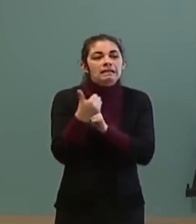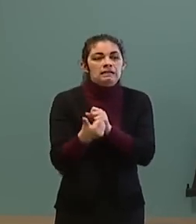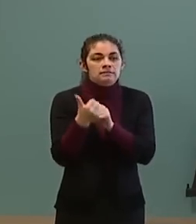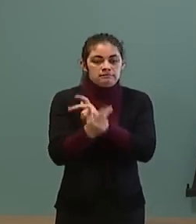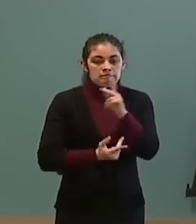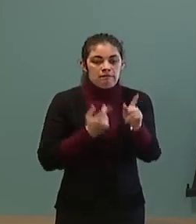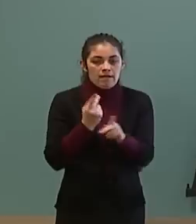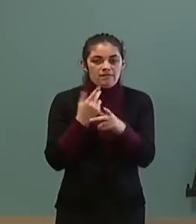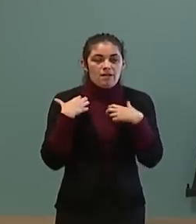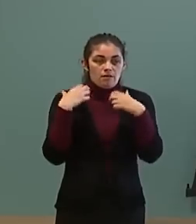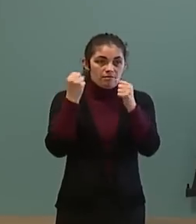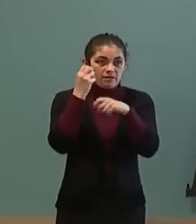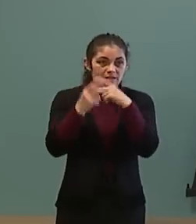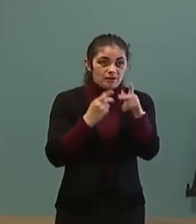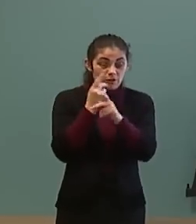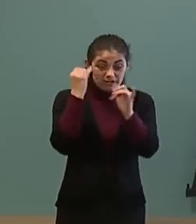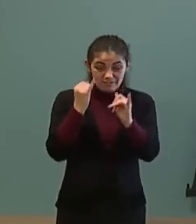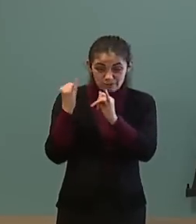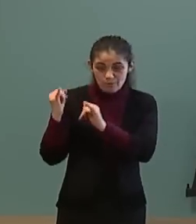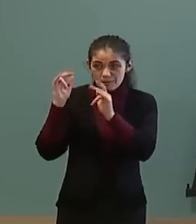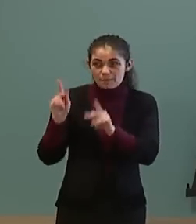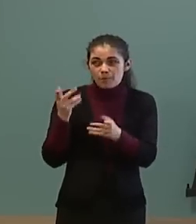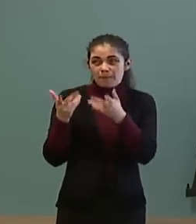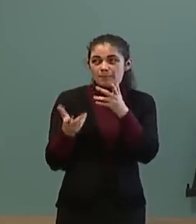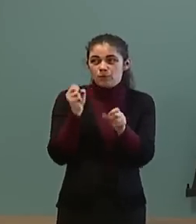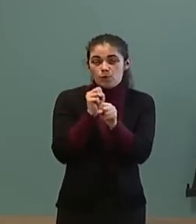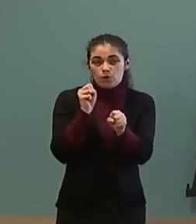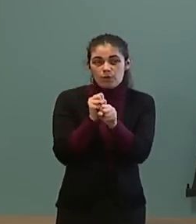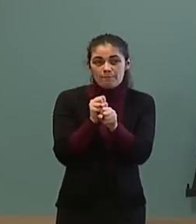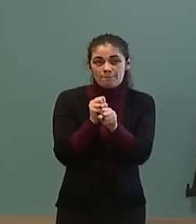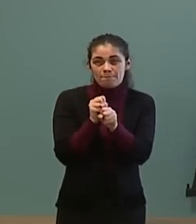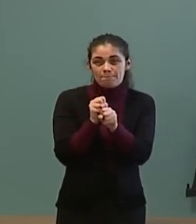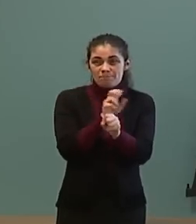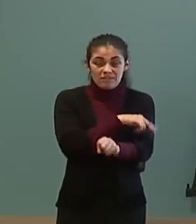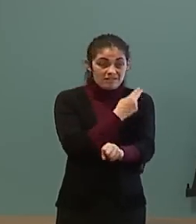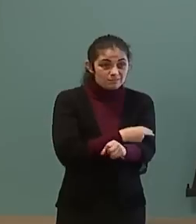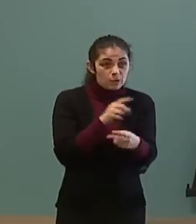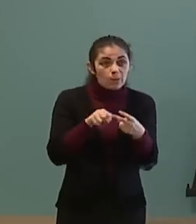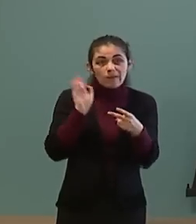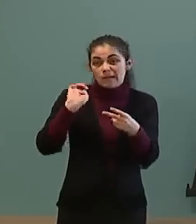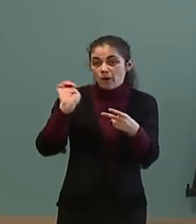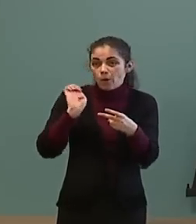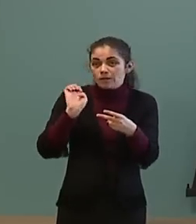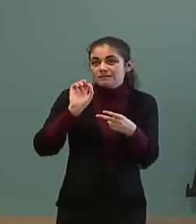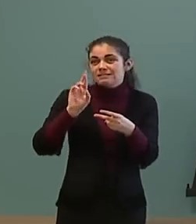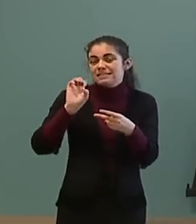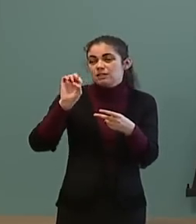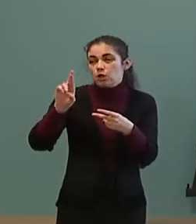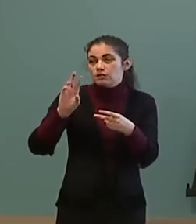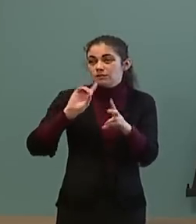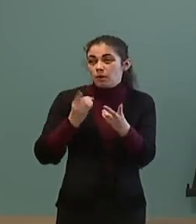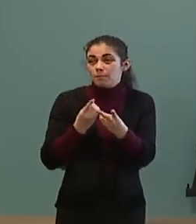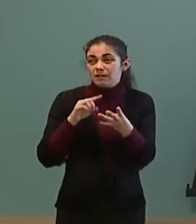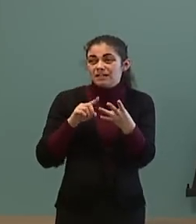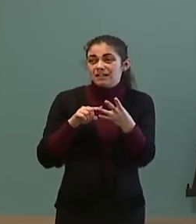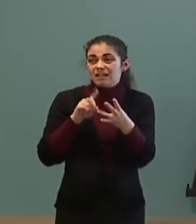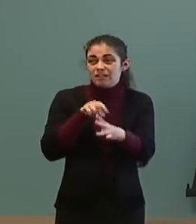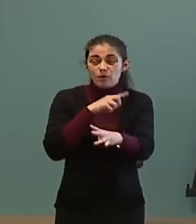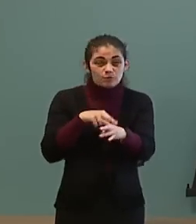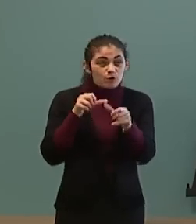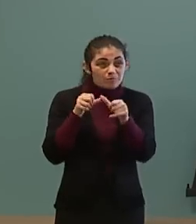healthcare. So these are individuals who may work in hospitals, emergency departments, ambulatory clinics, long-term